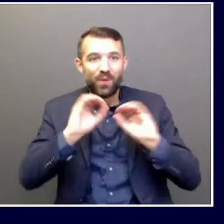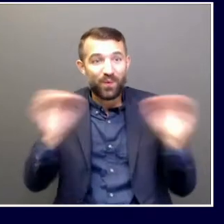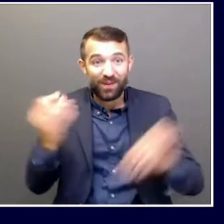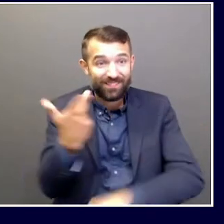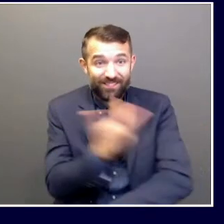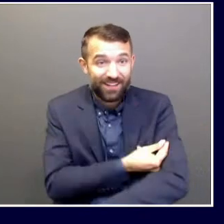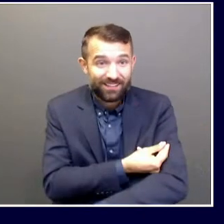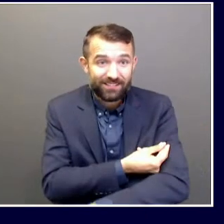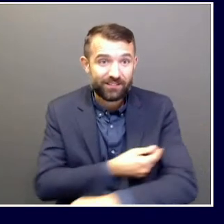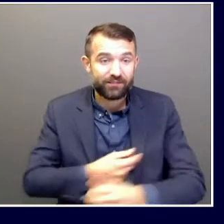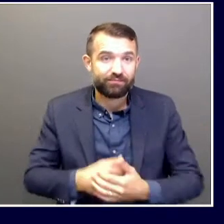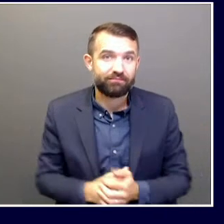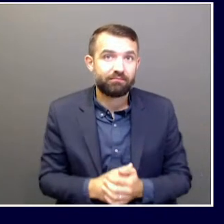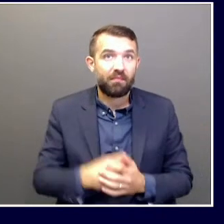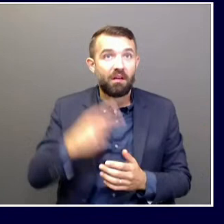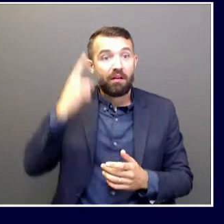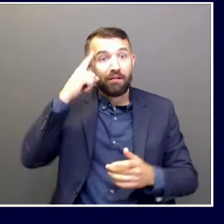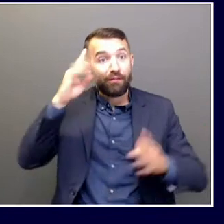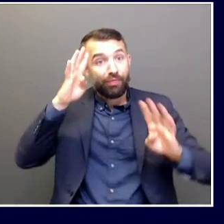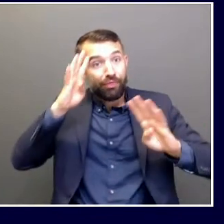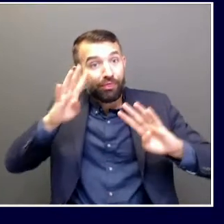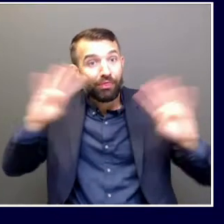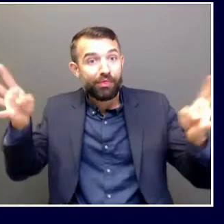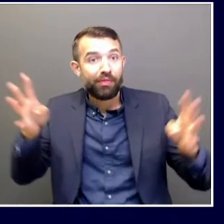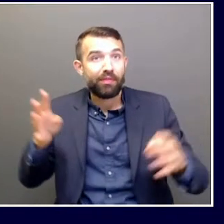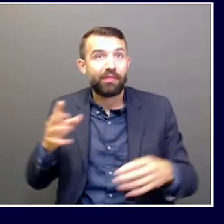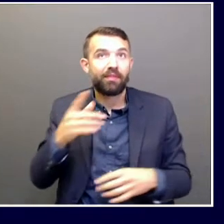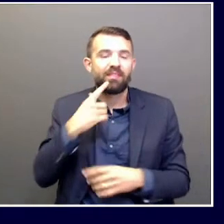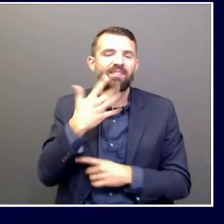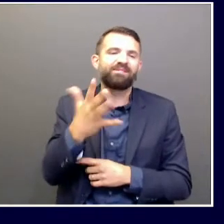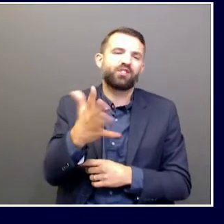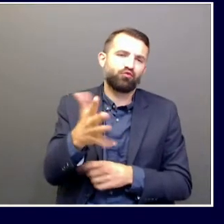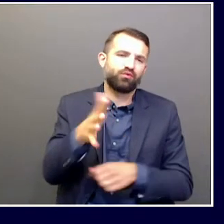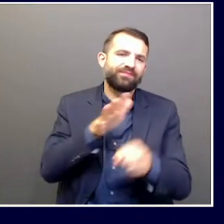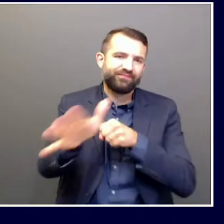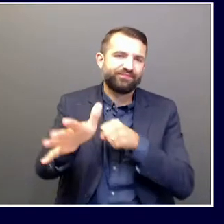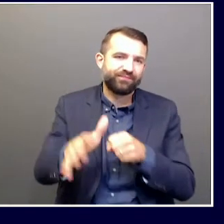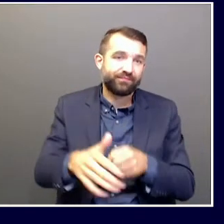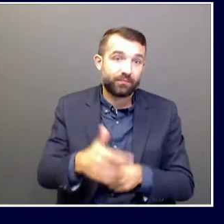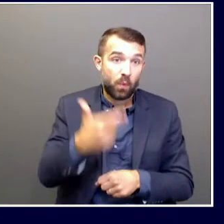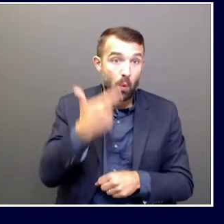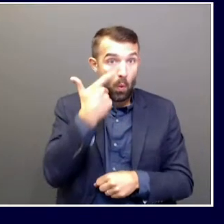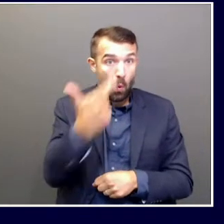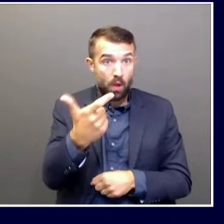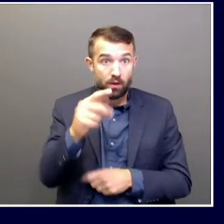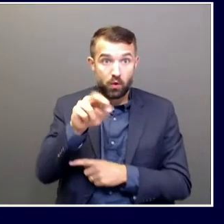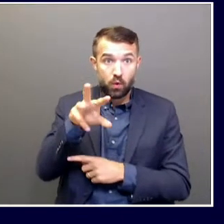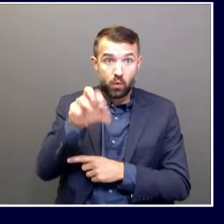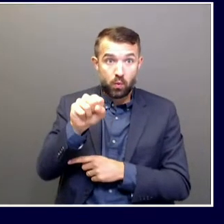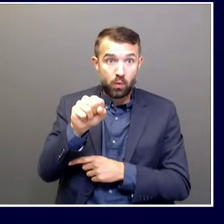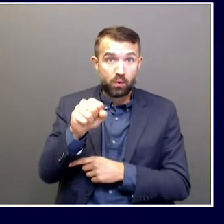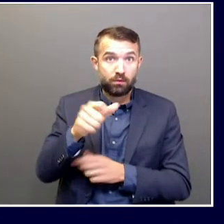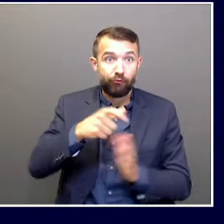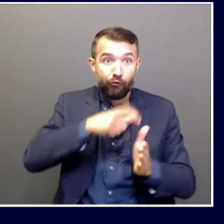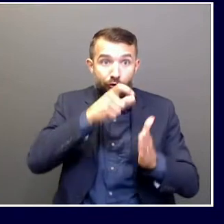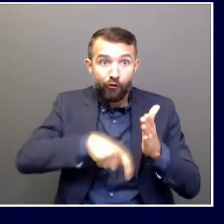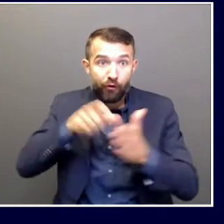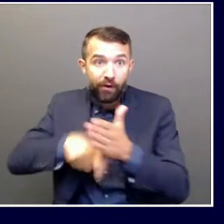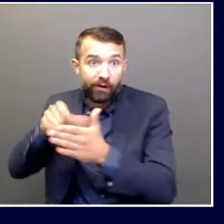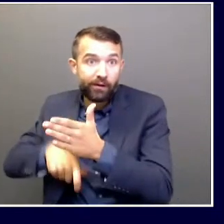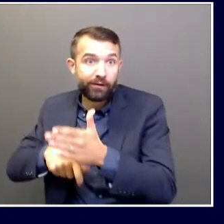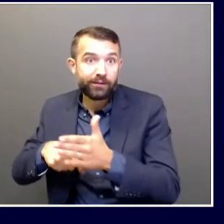videos, read the news, listen to the doctors and nurses who are speaking out, who are telling you the truth, who are begging you to get